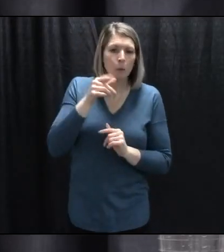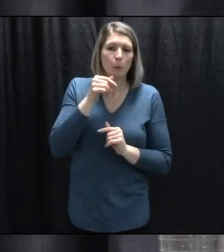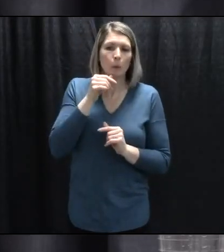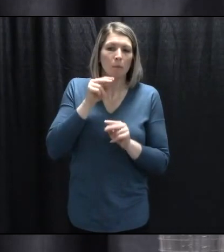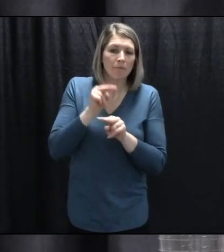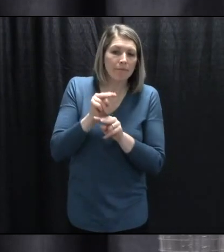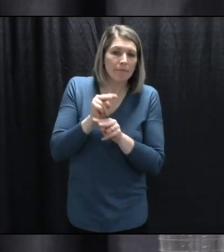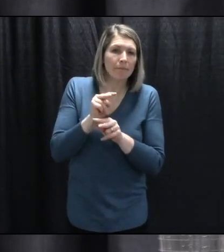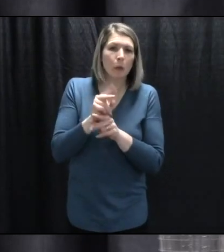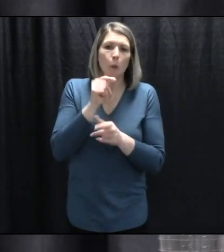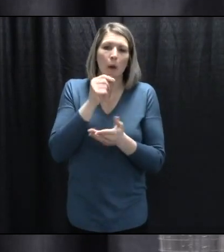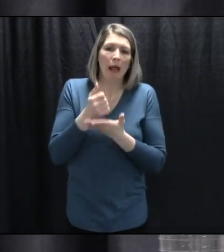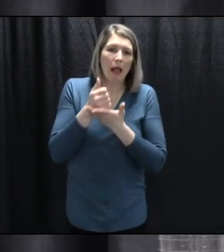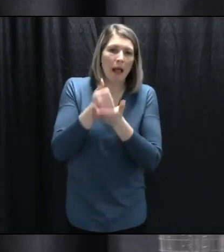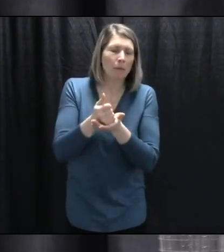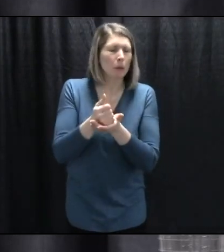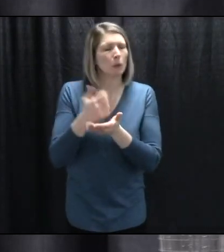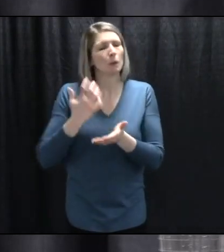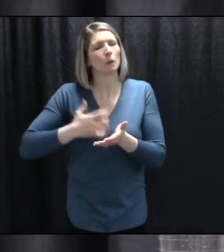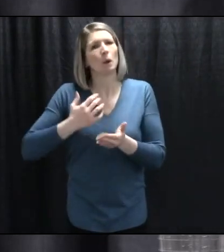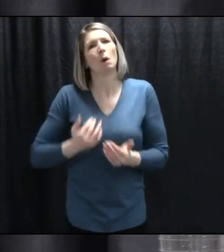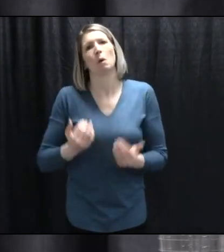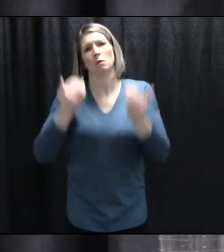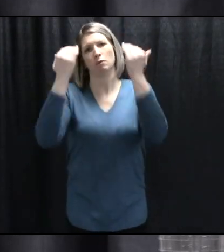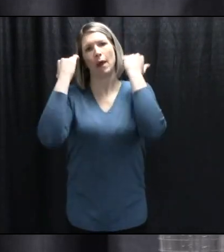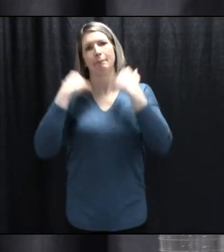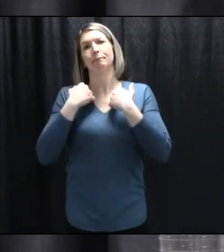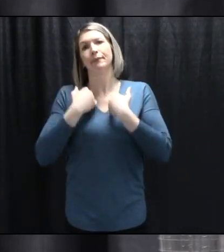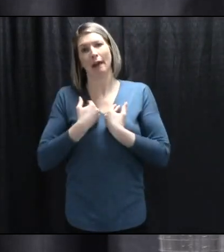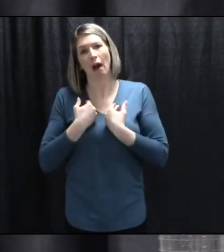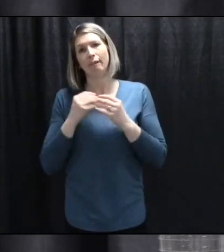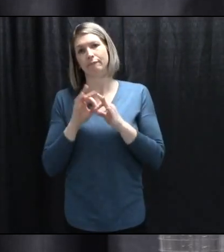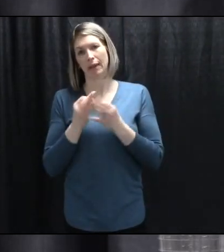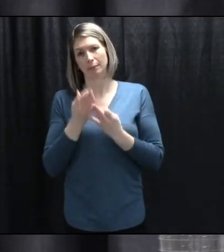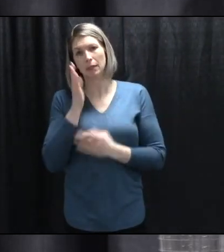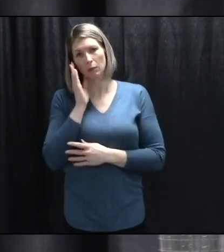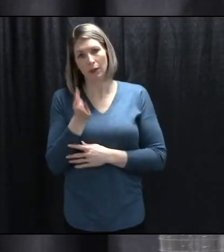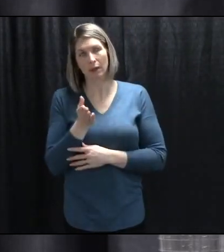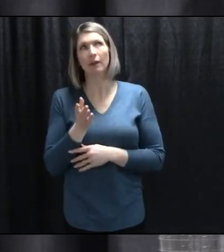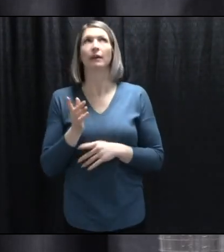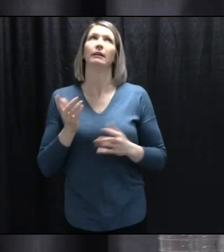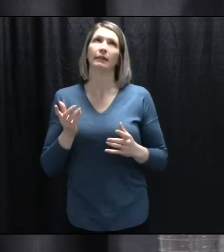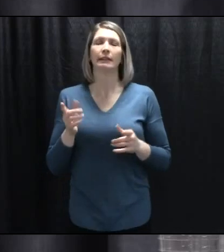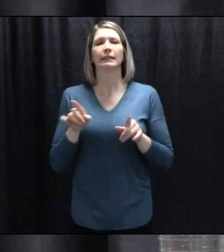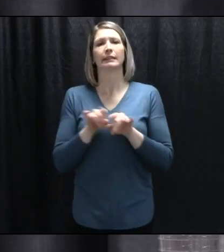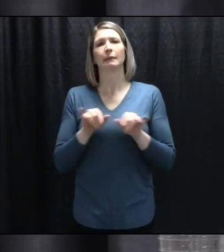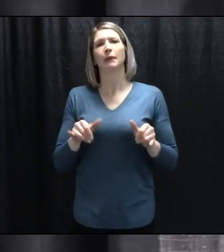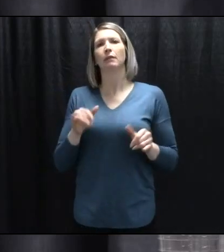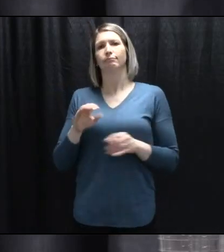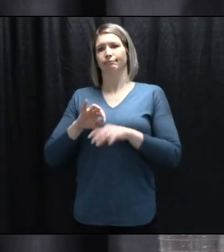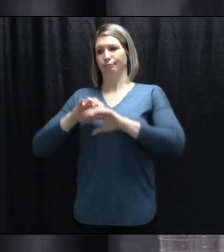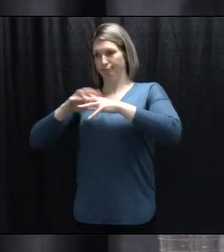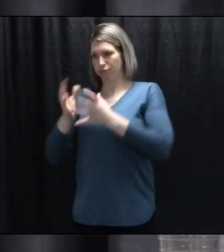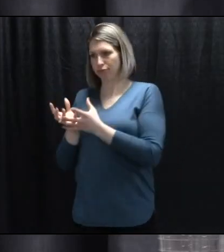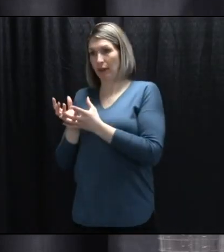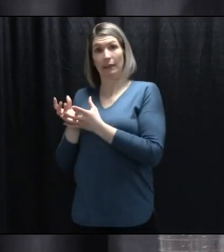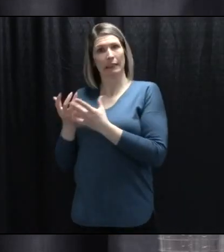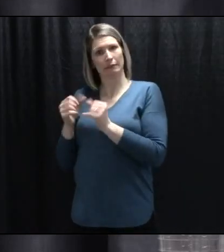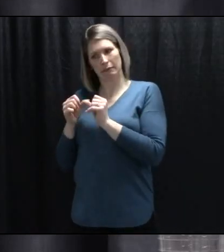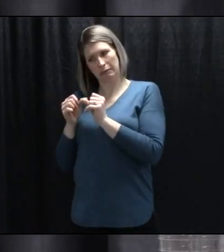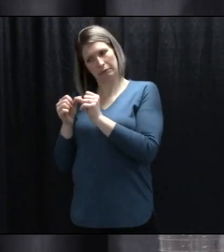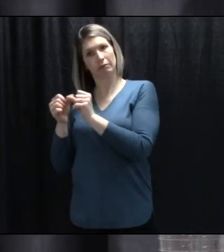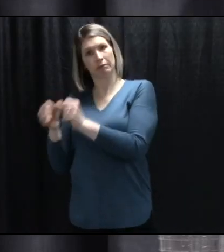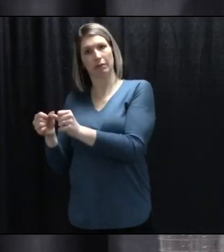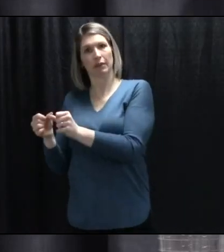very patient-specific. But certainly for the duration of the pandemic, any long-term care bed that's empty